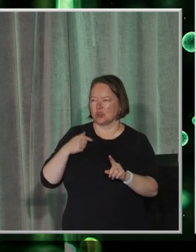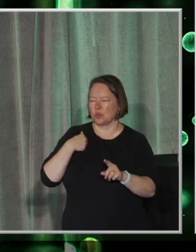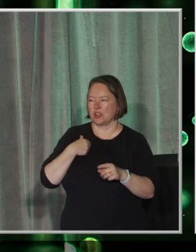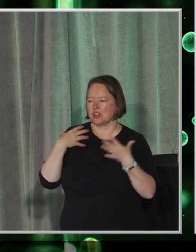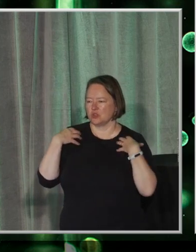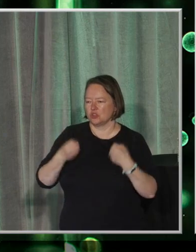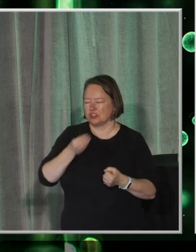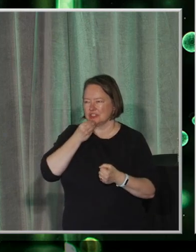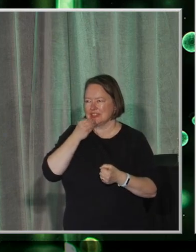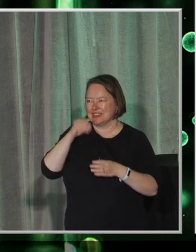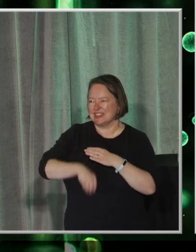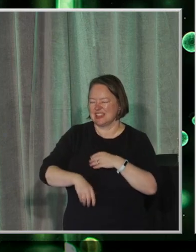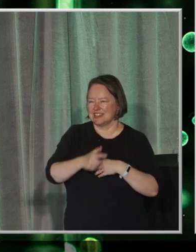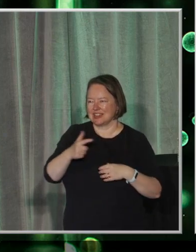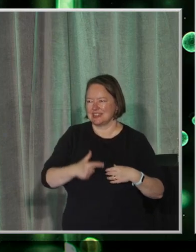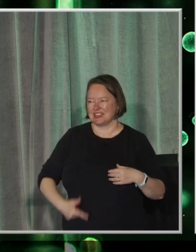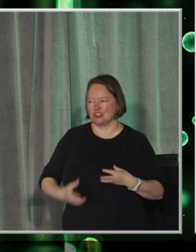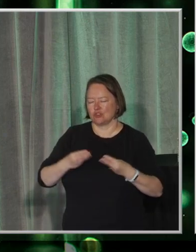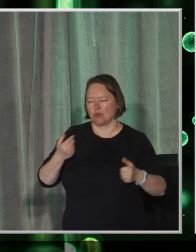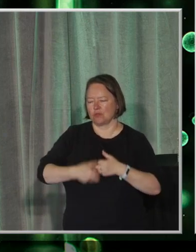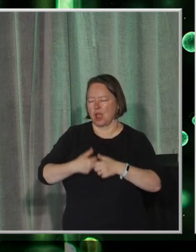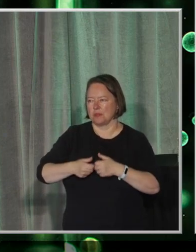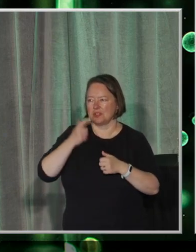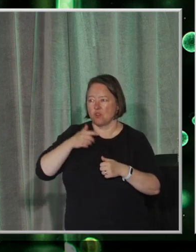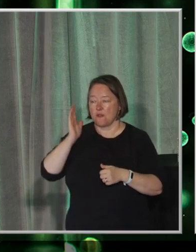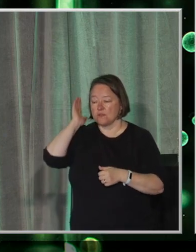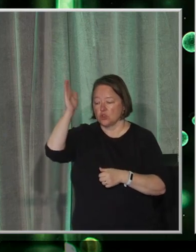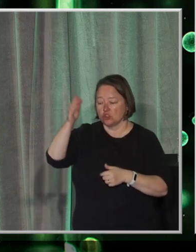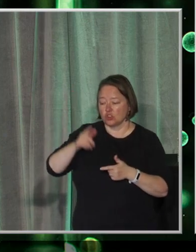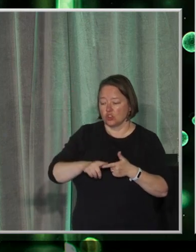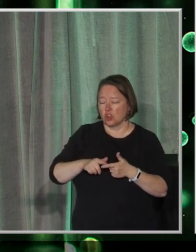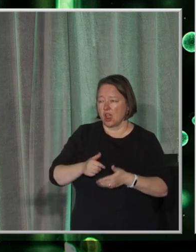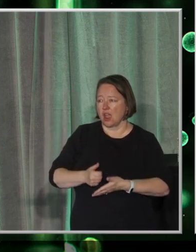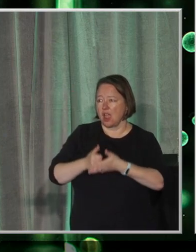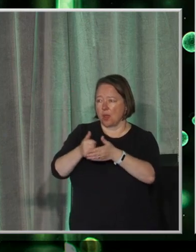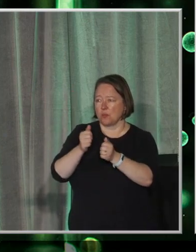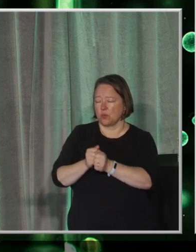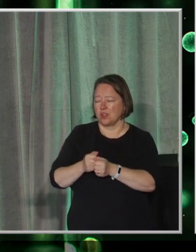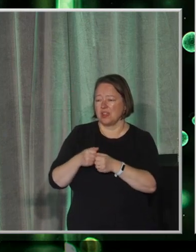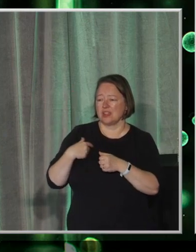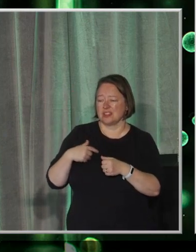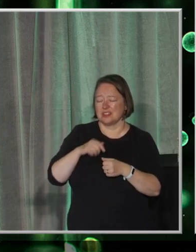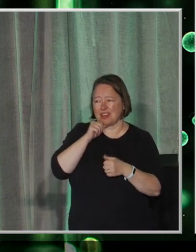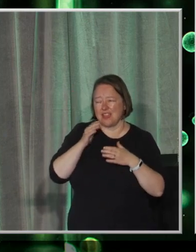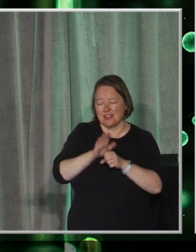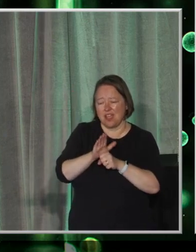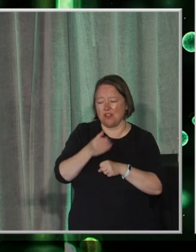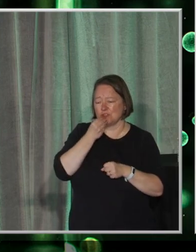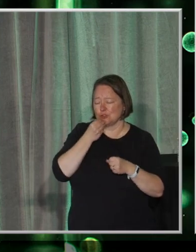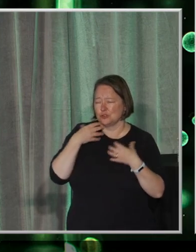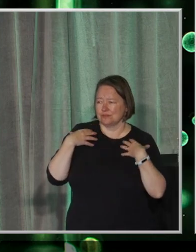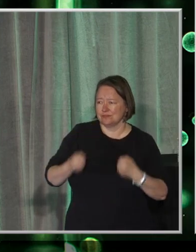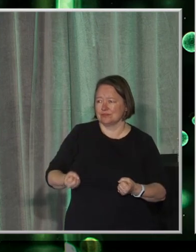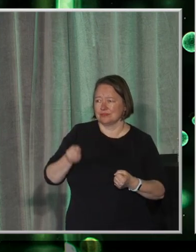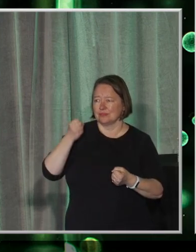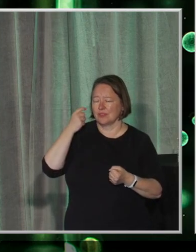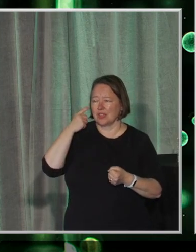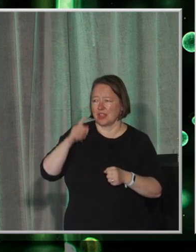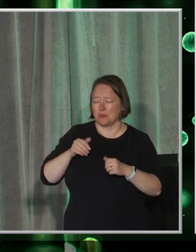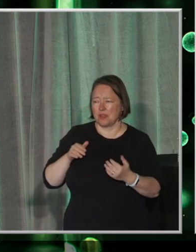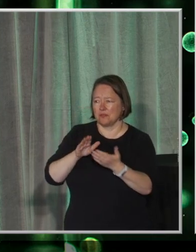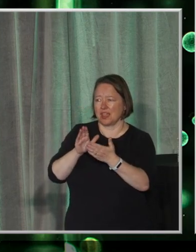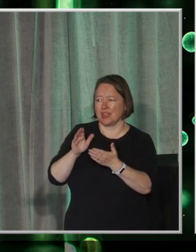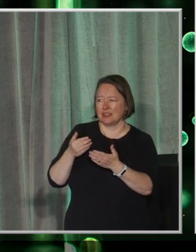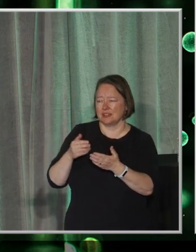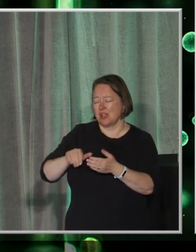in Tanzania. And of course, in the near future, help to solve this problem of malnutrition in sub-Saharan African countries, which also face the very